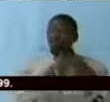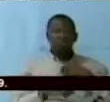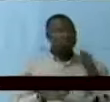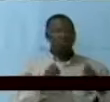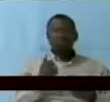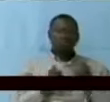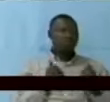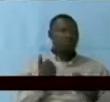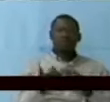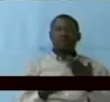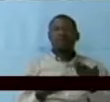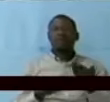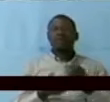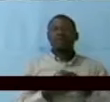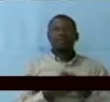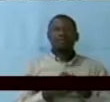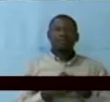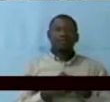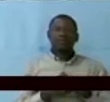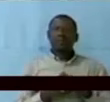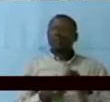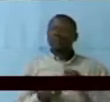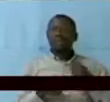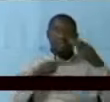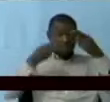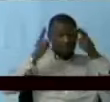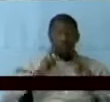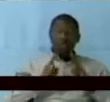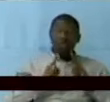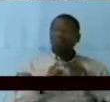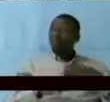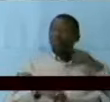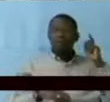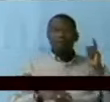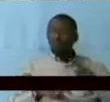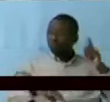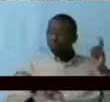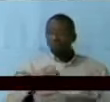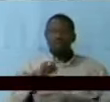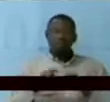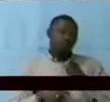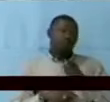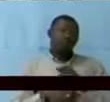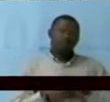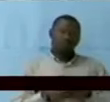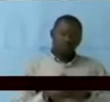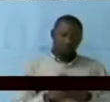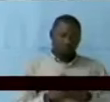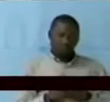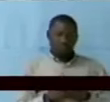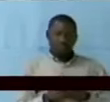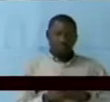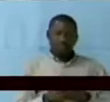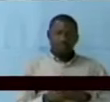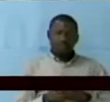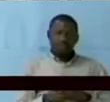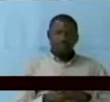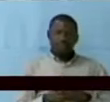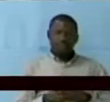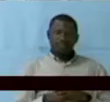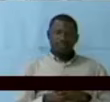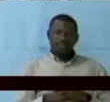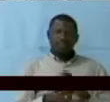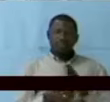of the act or the law. to loi wala wasarto ite mari binadu na mantoro konole.